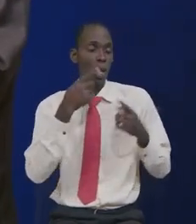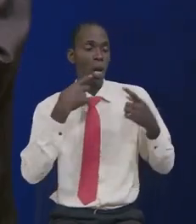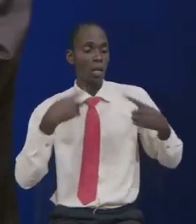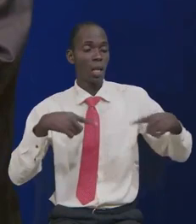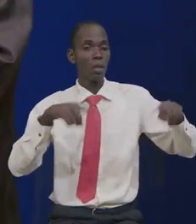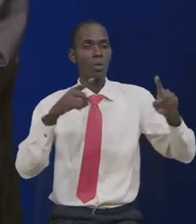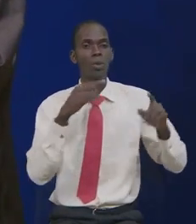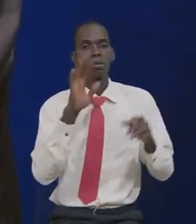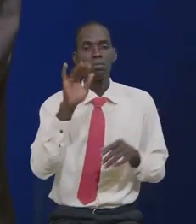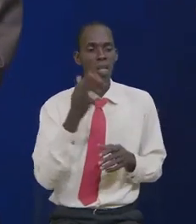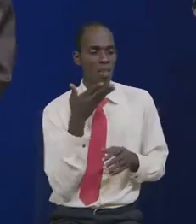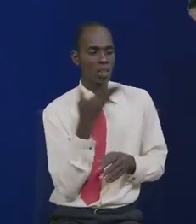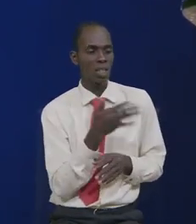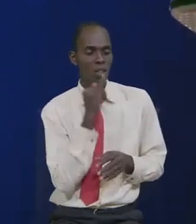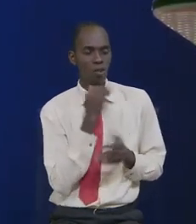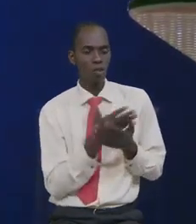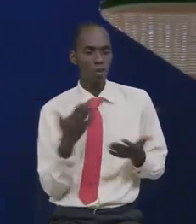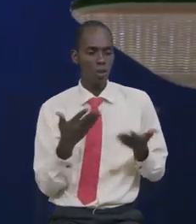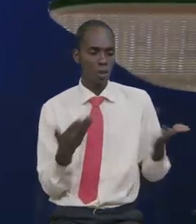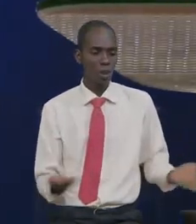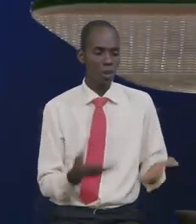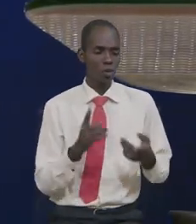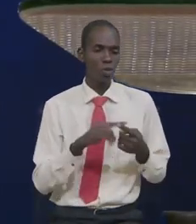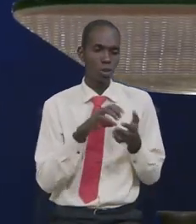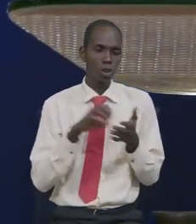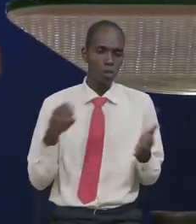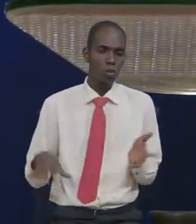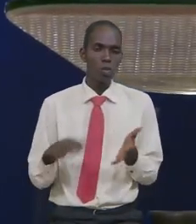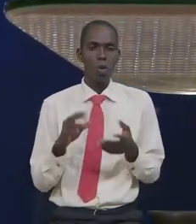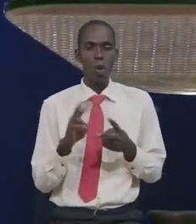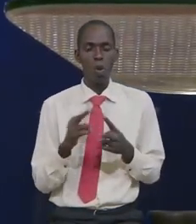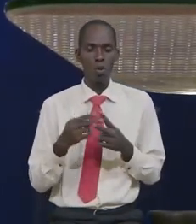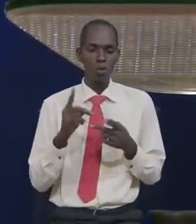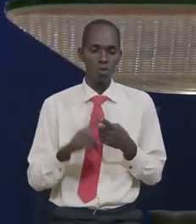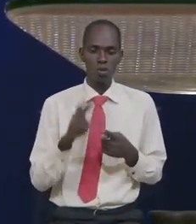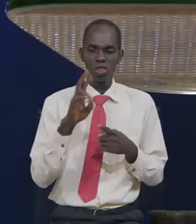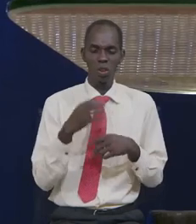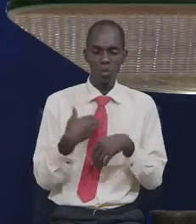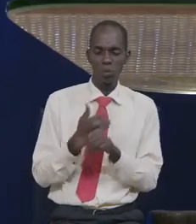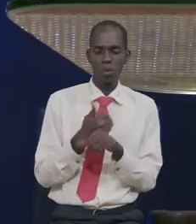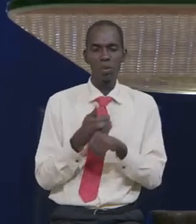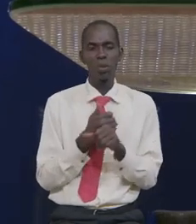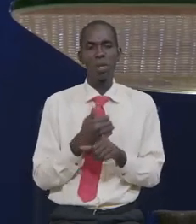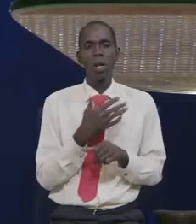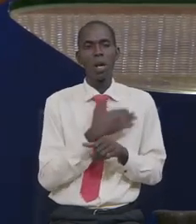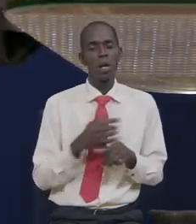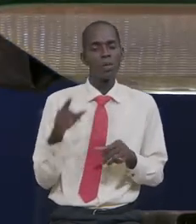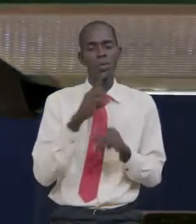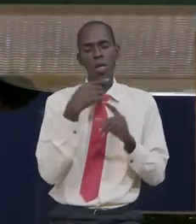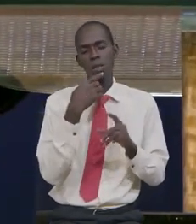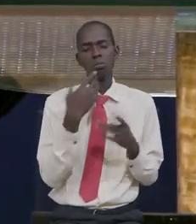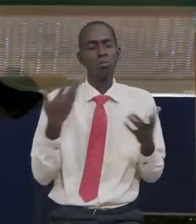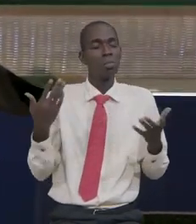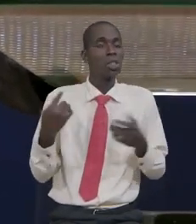remove. There's something yet to refine. That's the reason then you say, since God knows and since God has a purpose